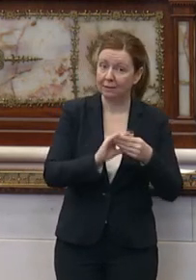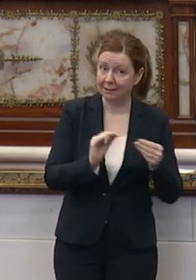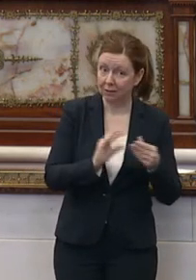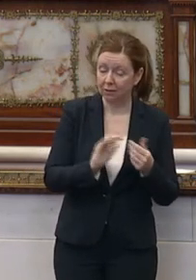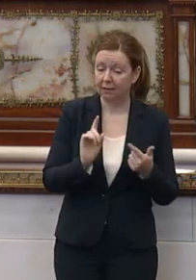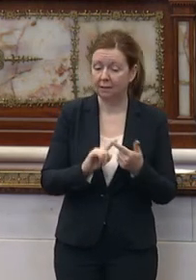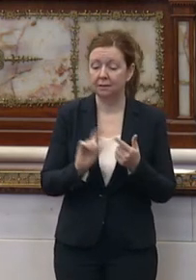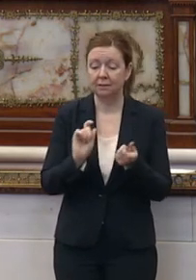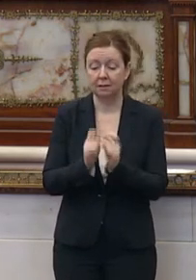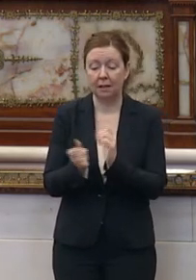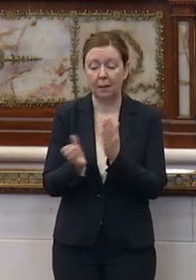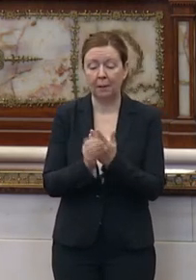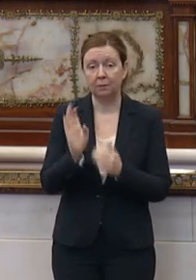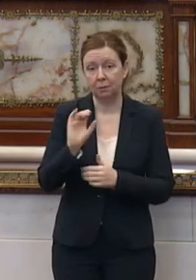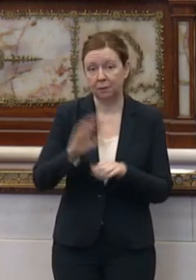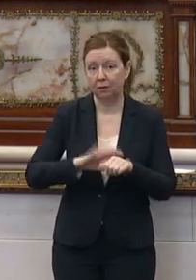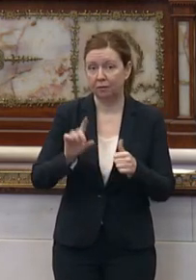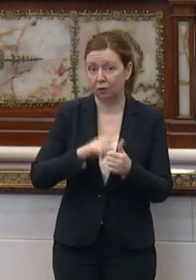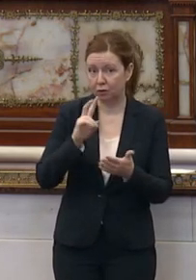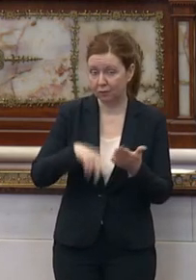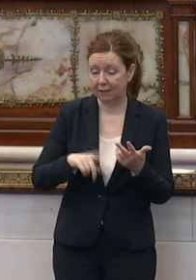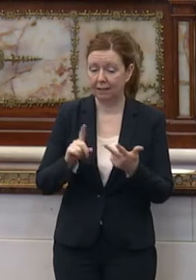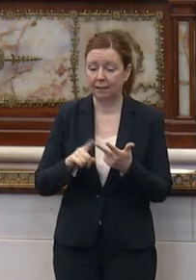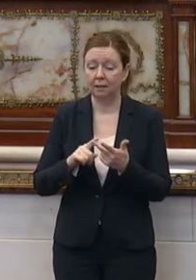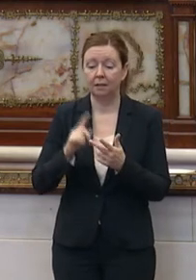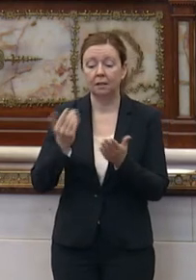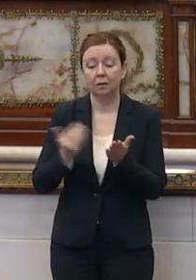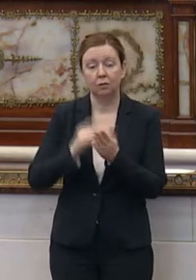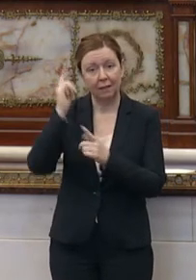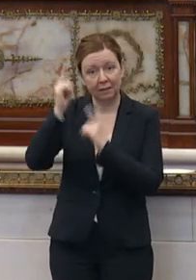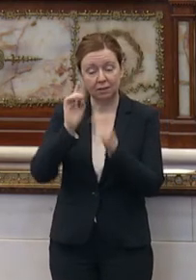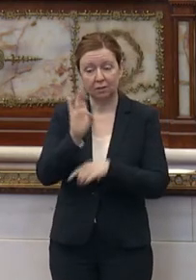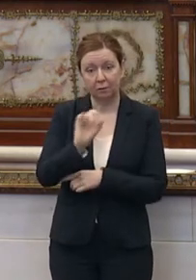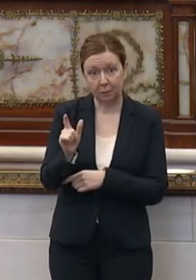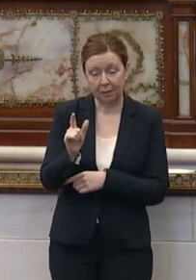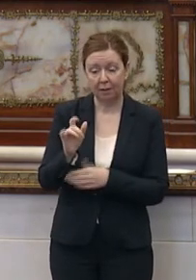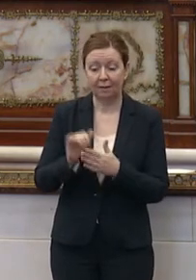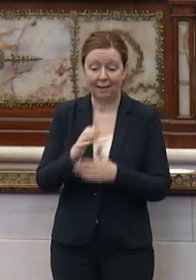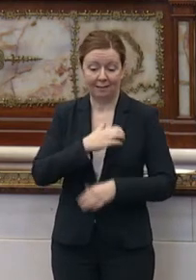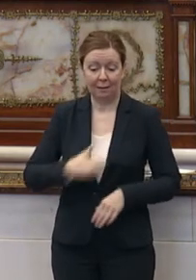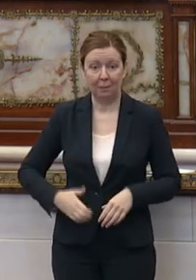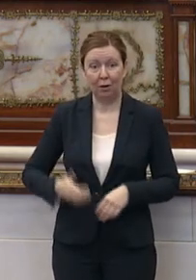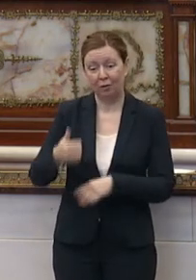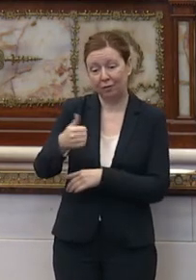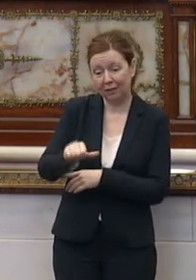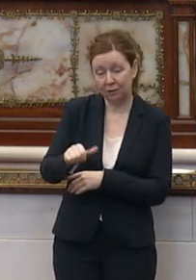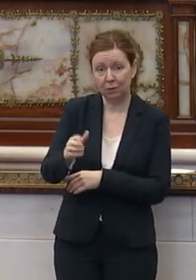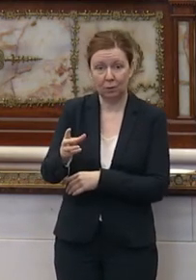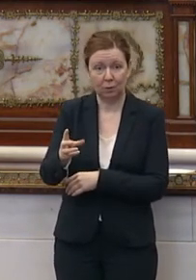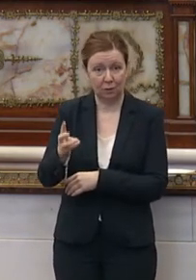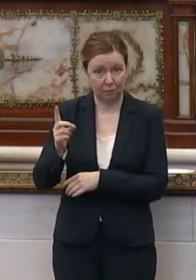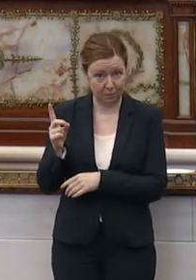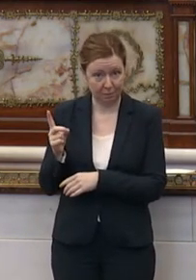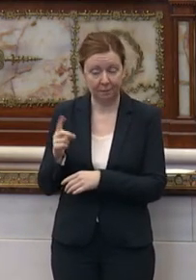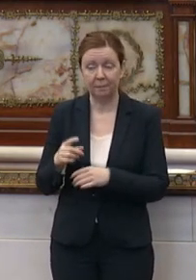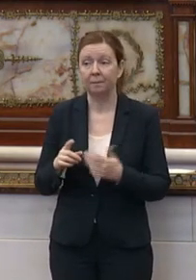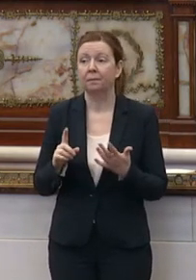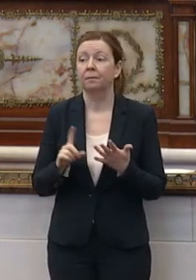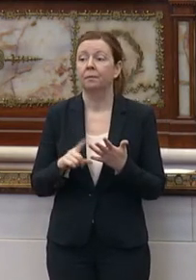hearings, amendments to bills on first reading, the reconsideration of a bill vetoed by or recalled from the